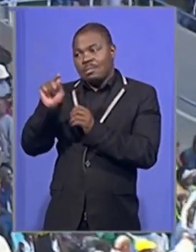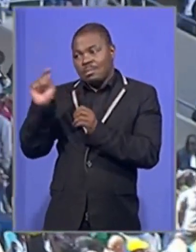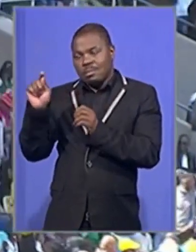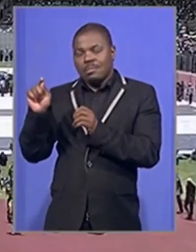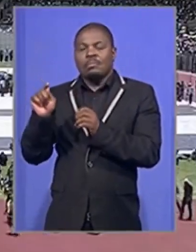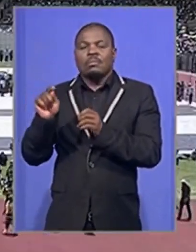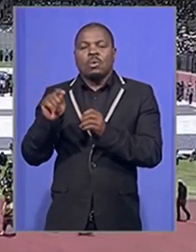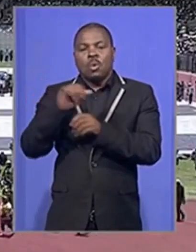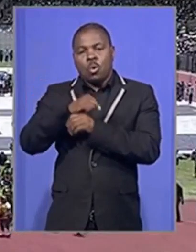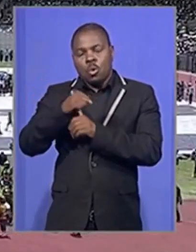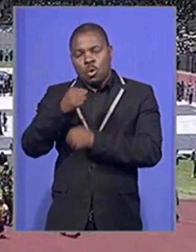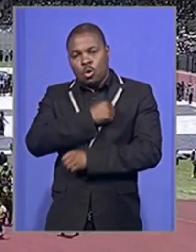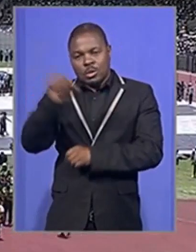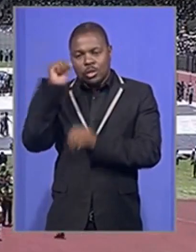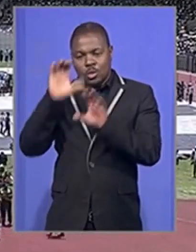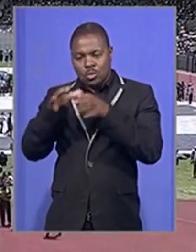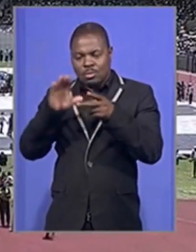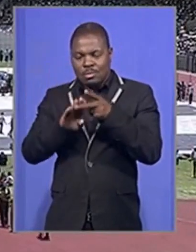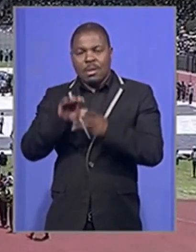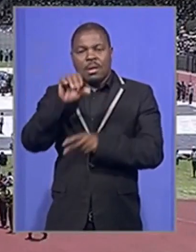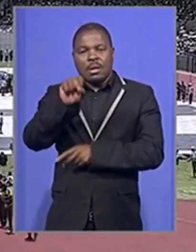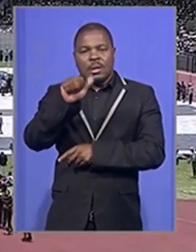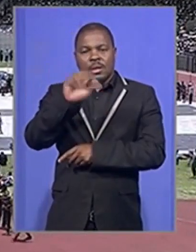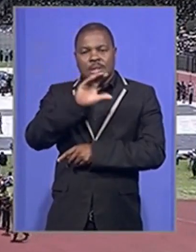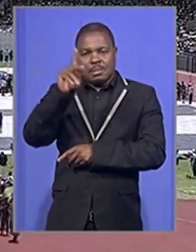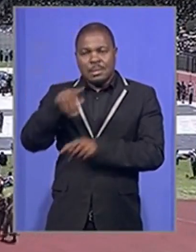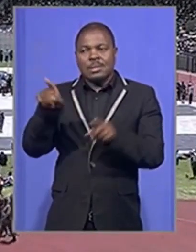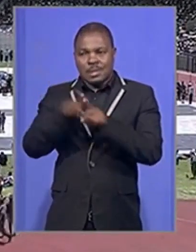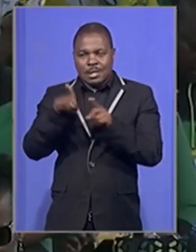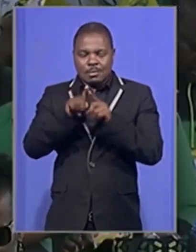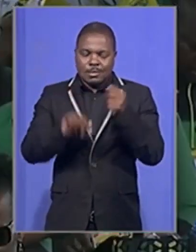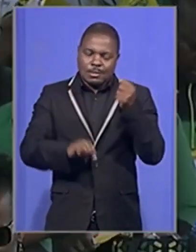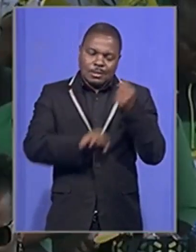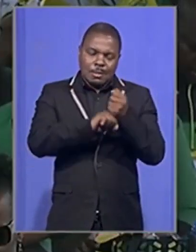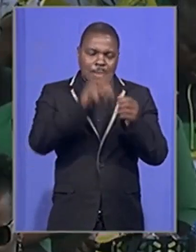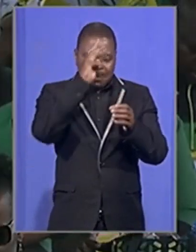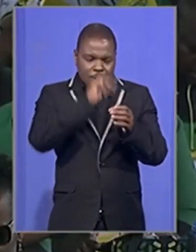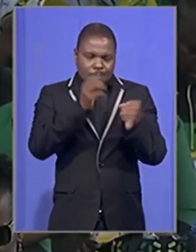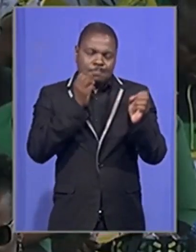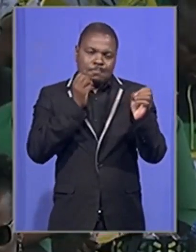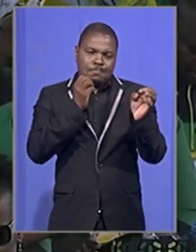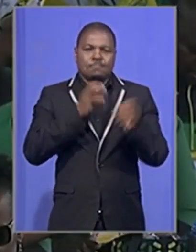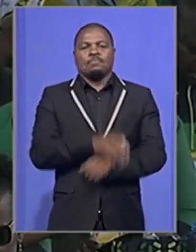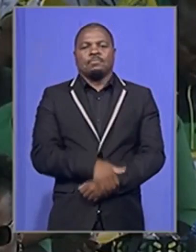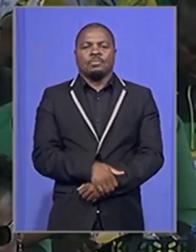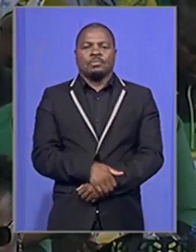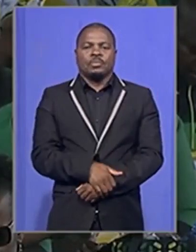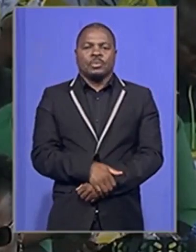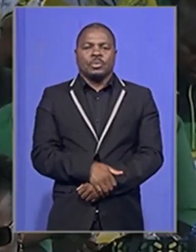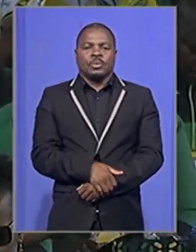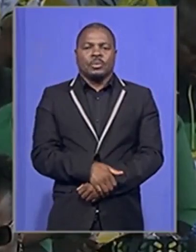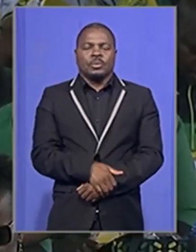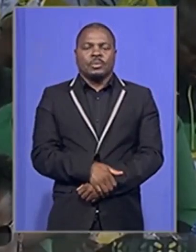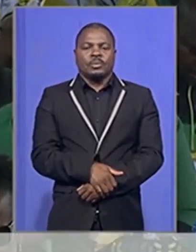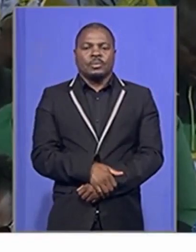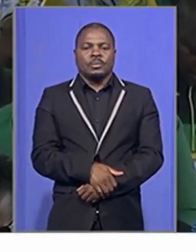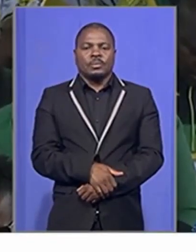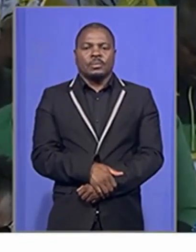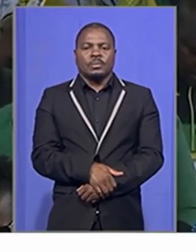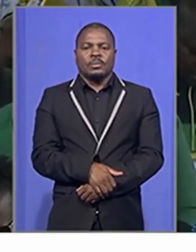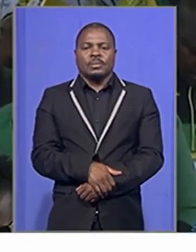ANC ya COSATU le SACP e fane ka melaetsa ya yona ya tshehetso ho ANC. Dismantle